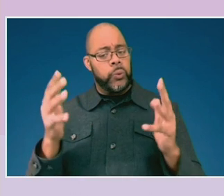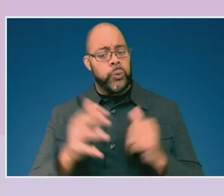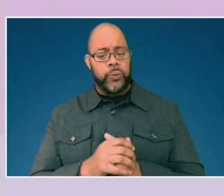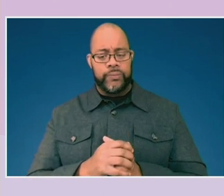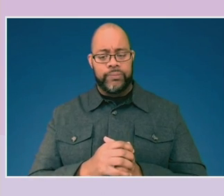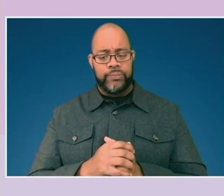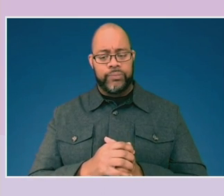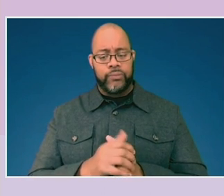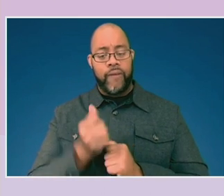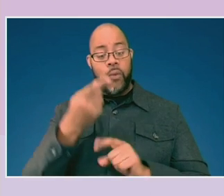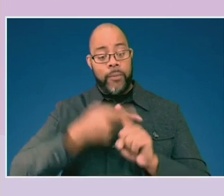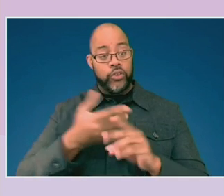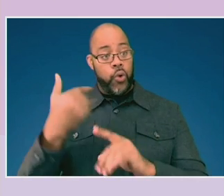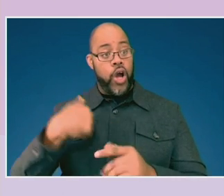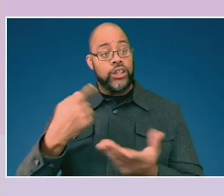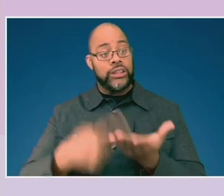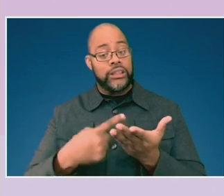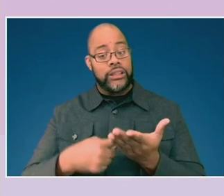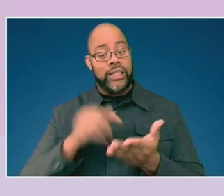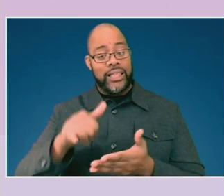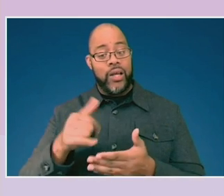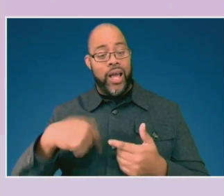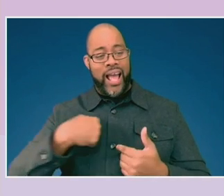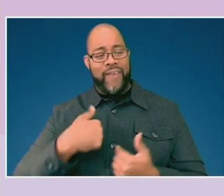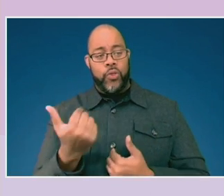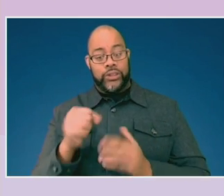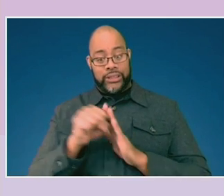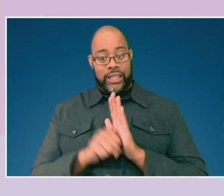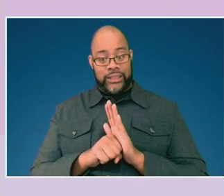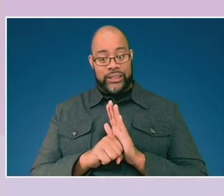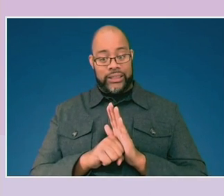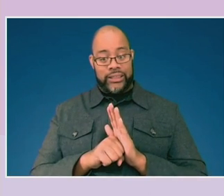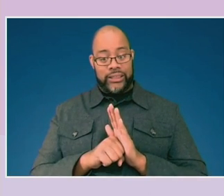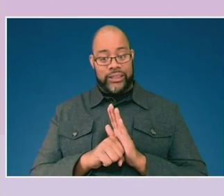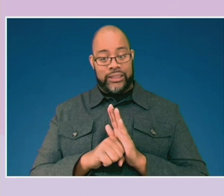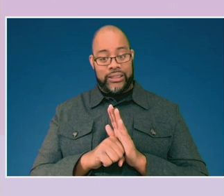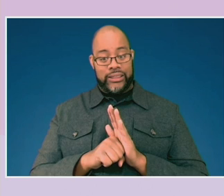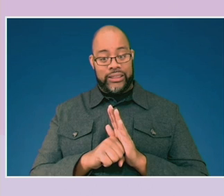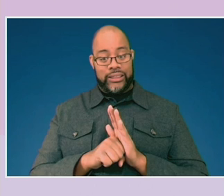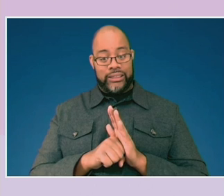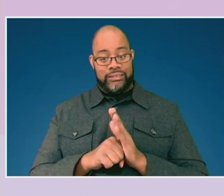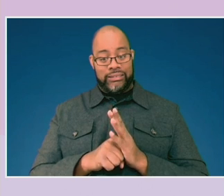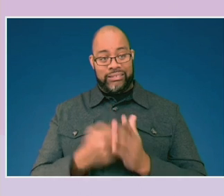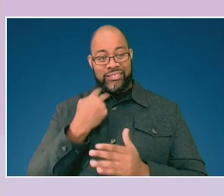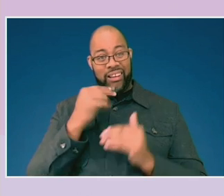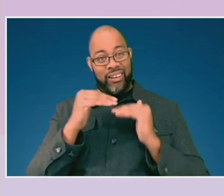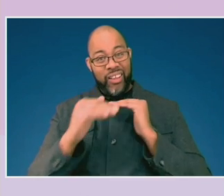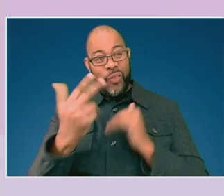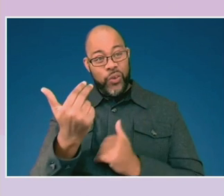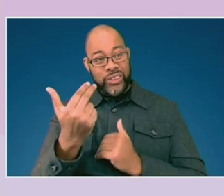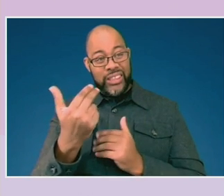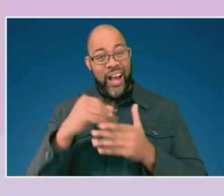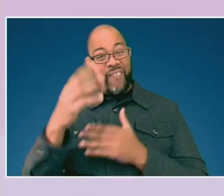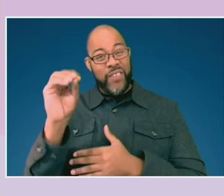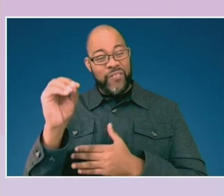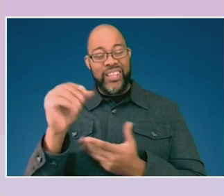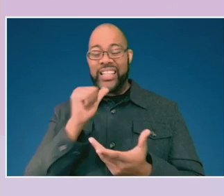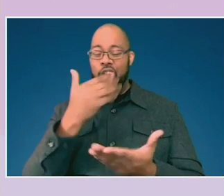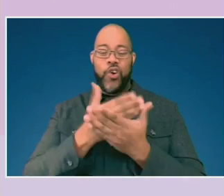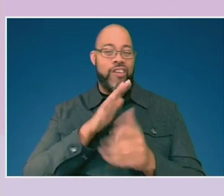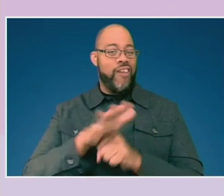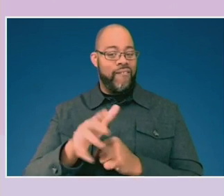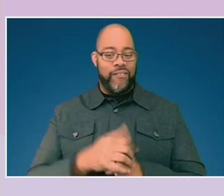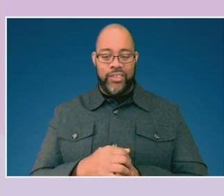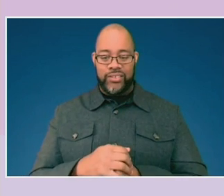4 months ago, when I talked about this, we had 13 states. Being stuck at 13 states out of 50 is not good enough for